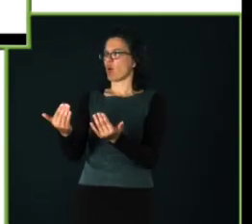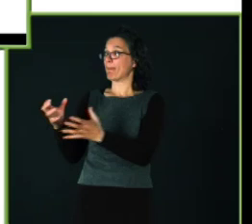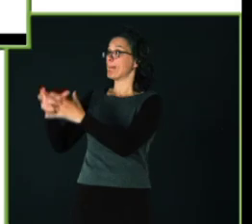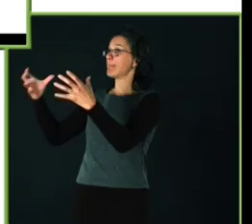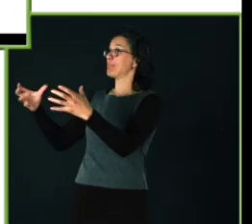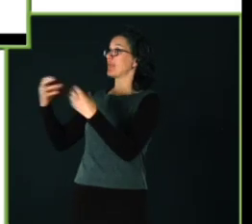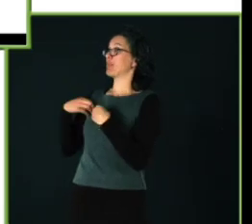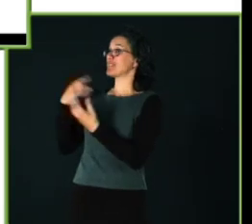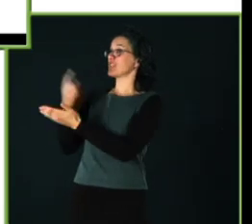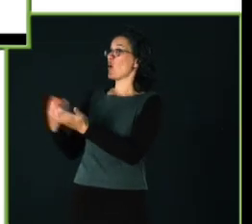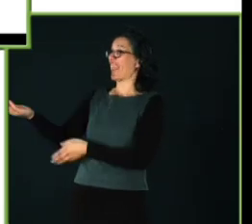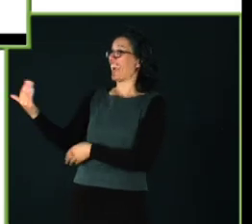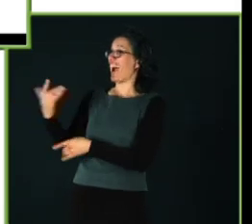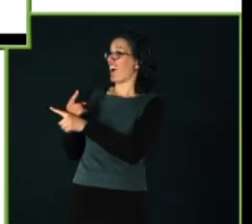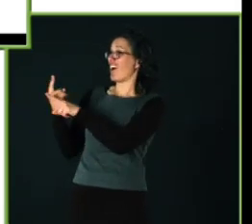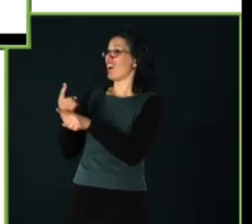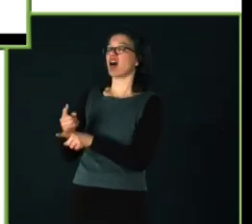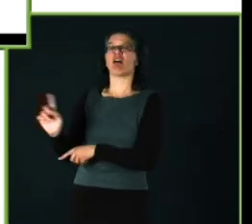businesses.